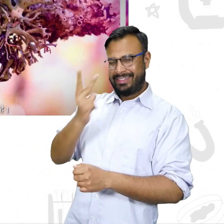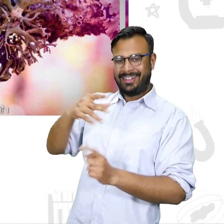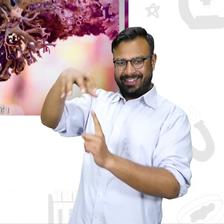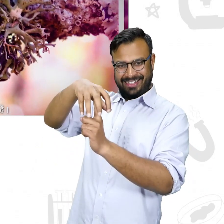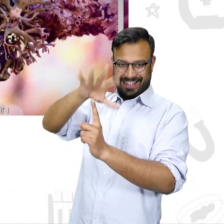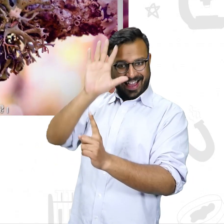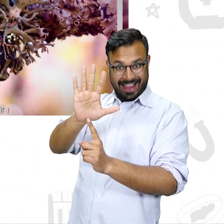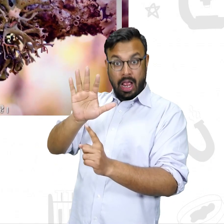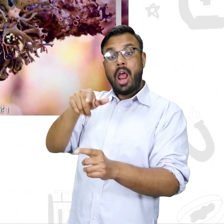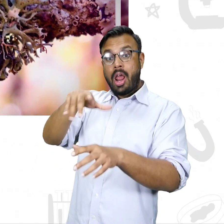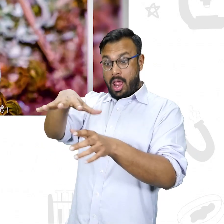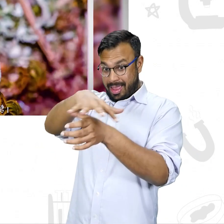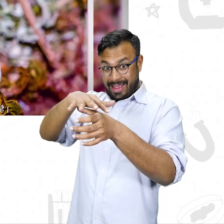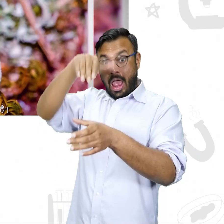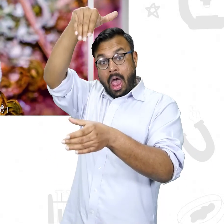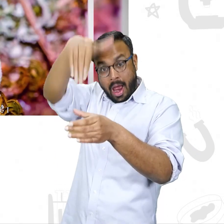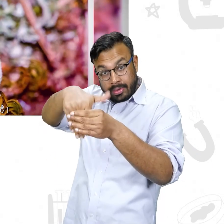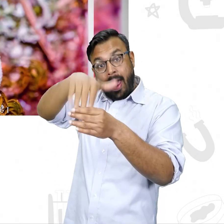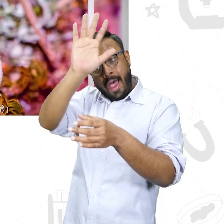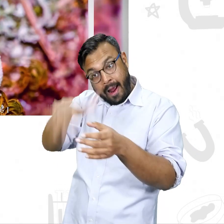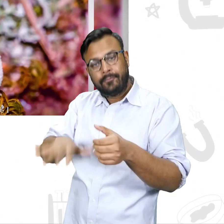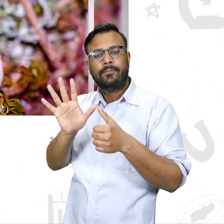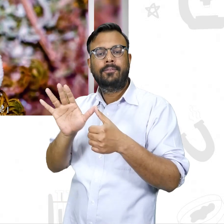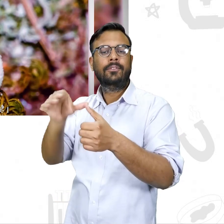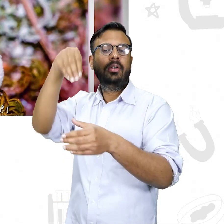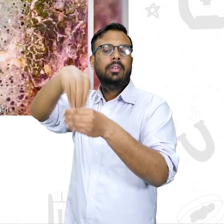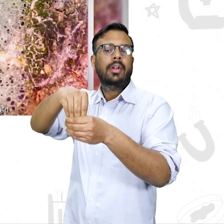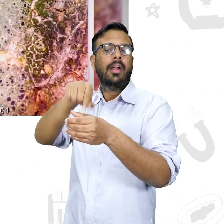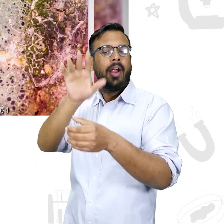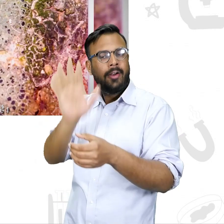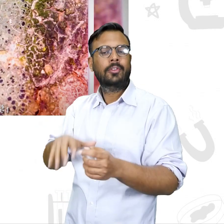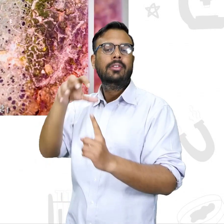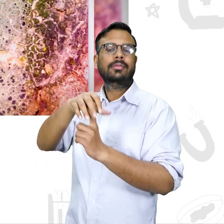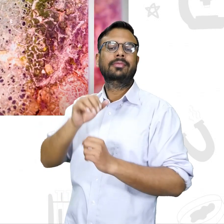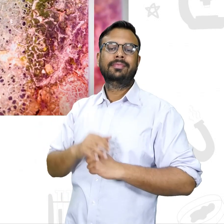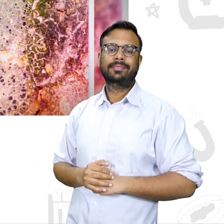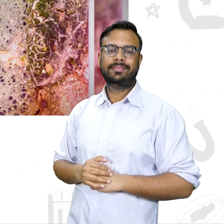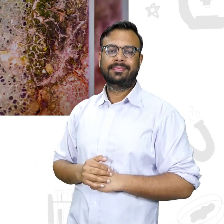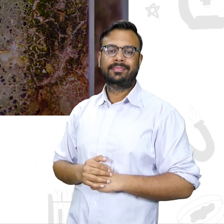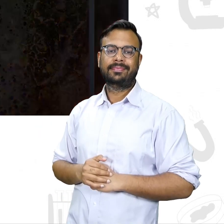seeing is of fungus, while alga is located inside the fungus.